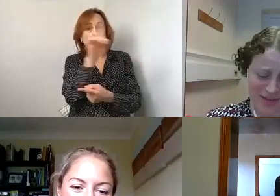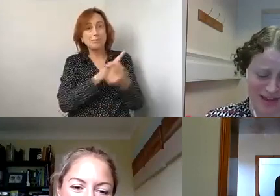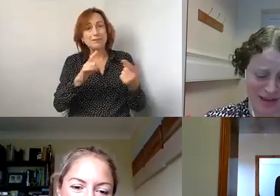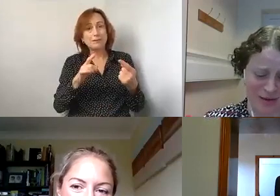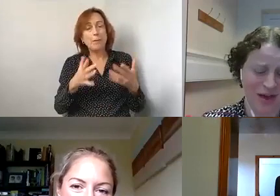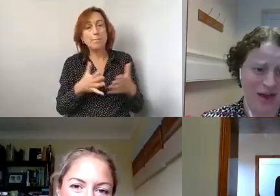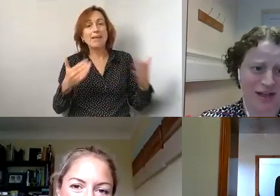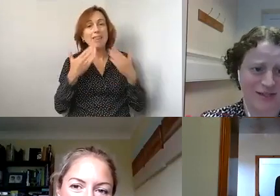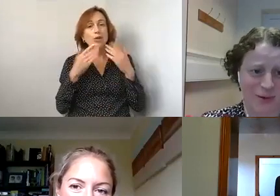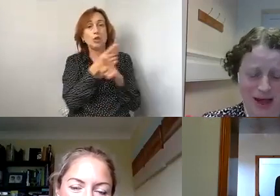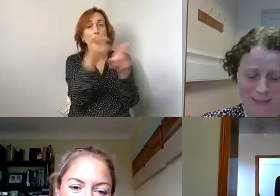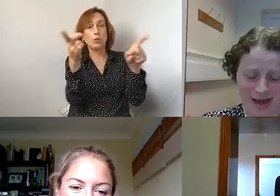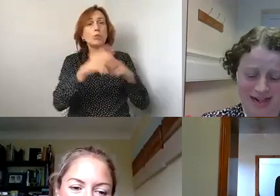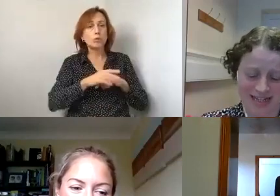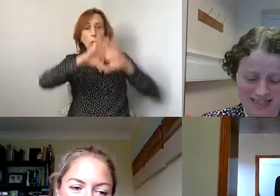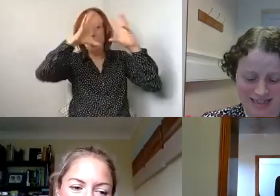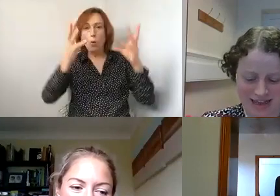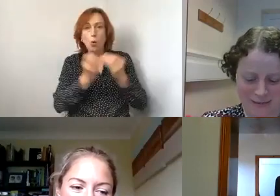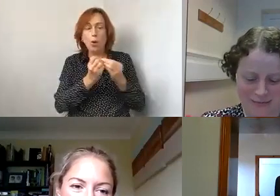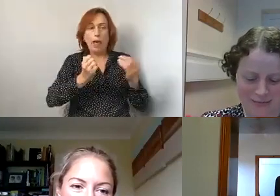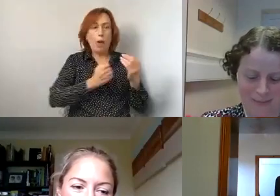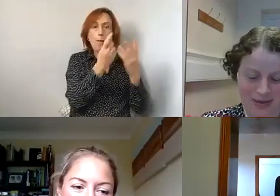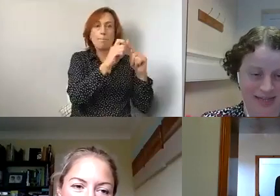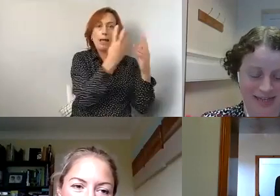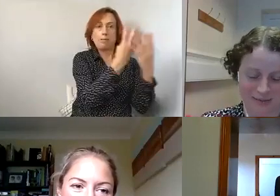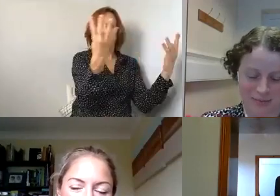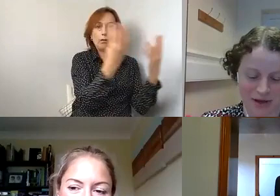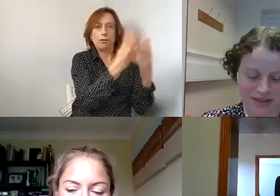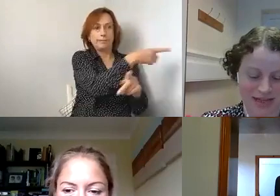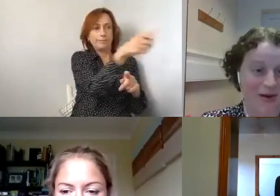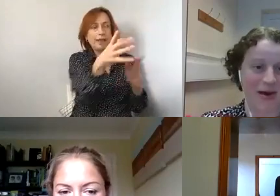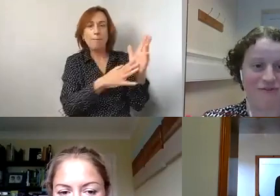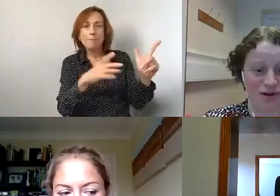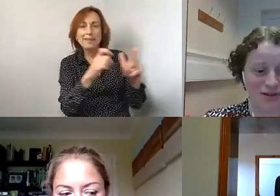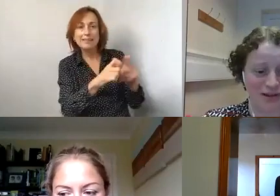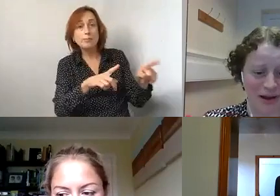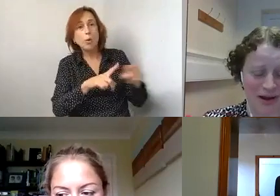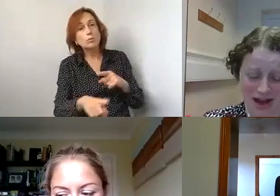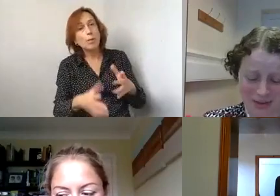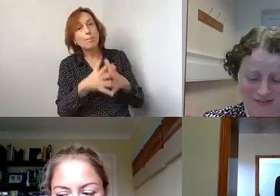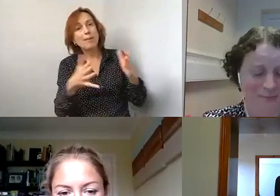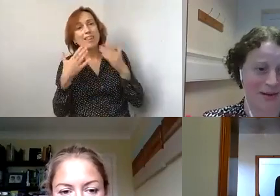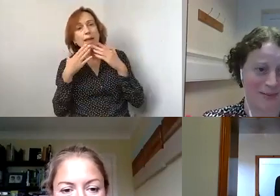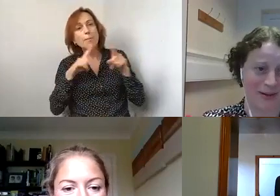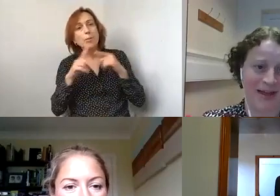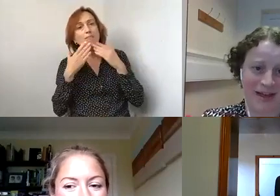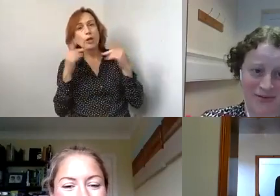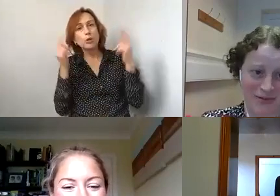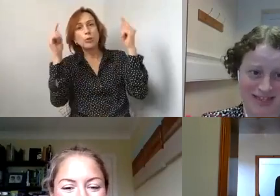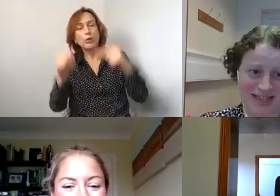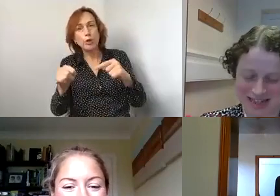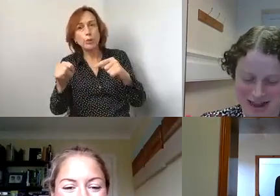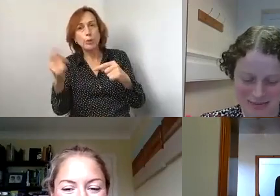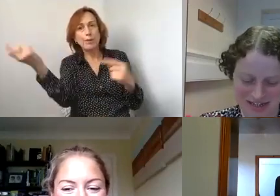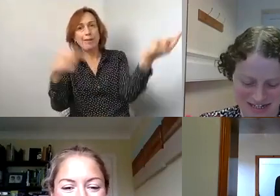a massive thank you to all our panelists, MPs, but mostly everyone who's come along. I can't believe how many people have come